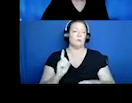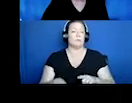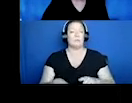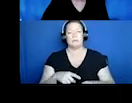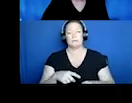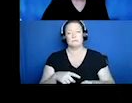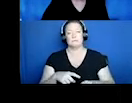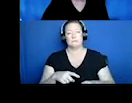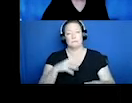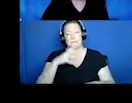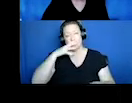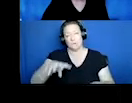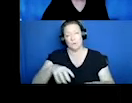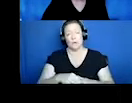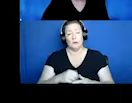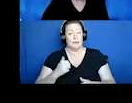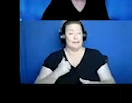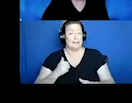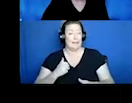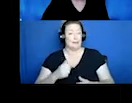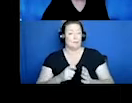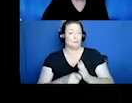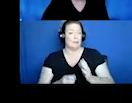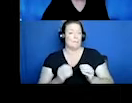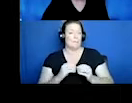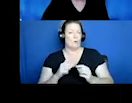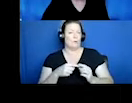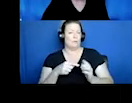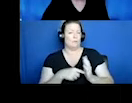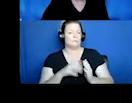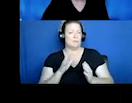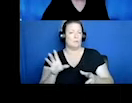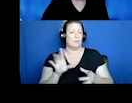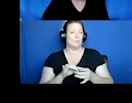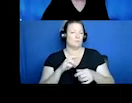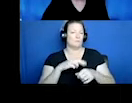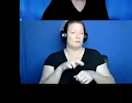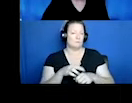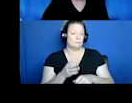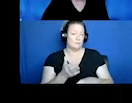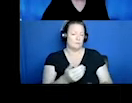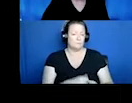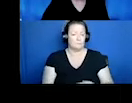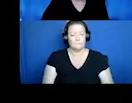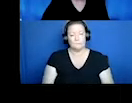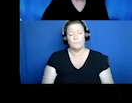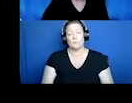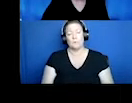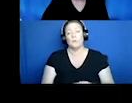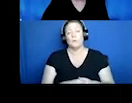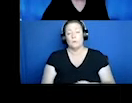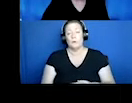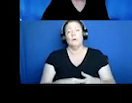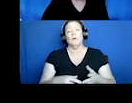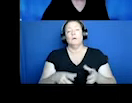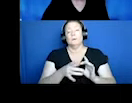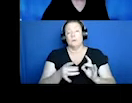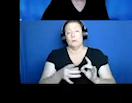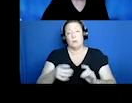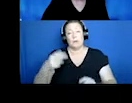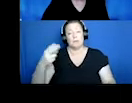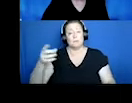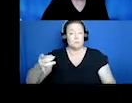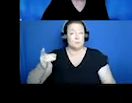deny. Canada has written more about this, and I will link to some references there. So in talking about historical trauma